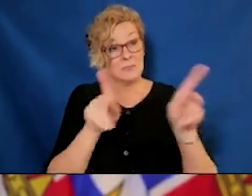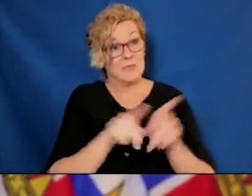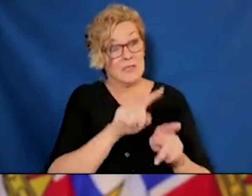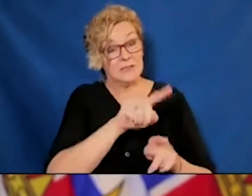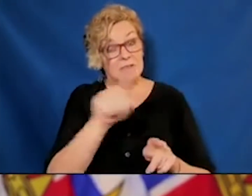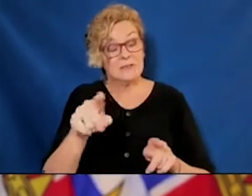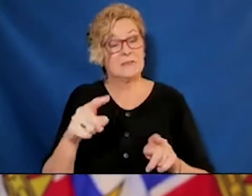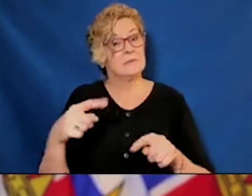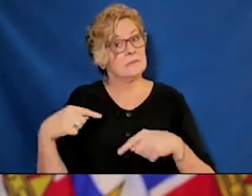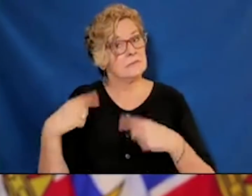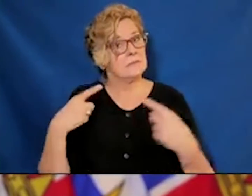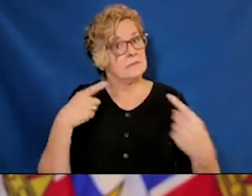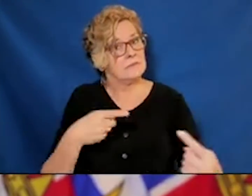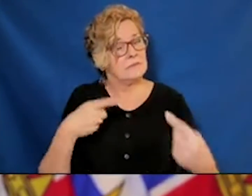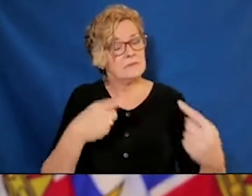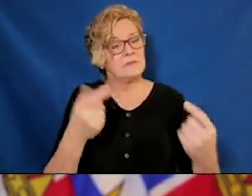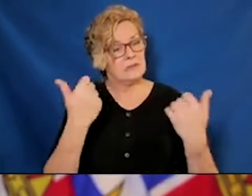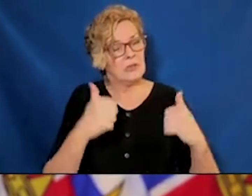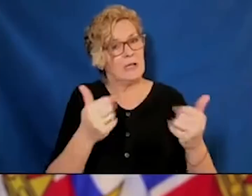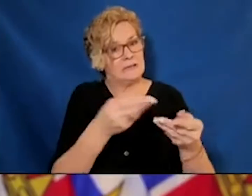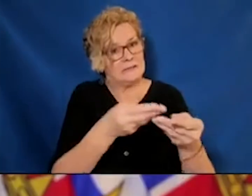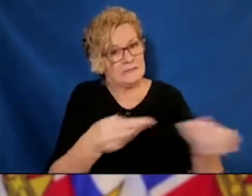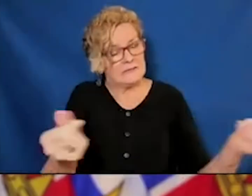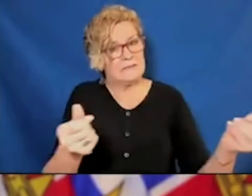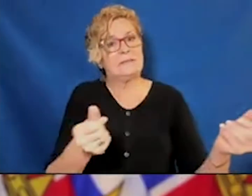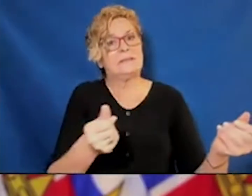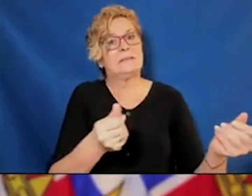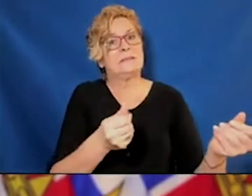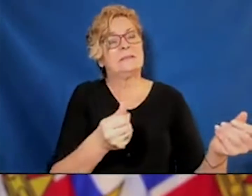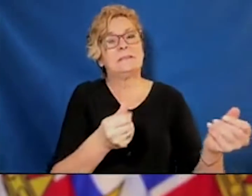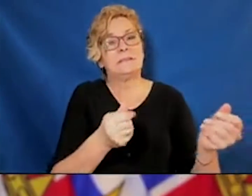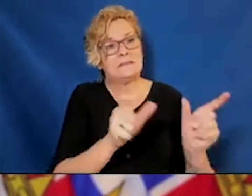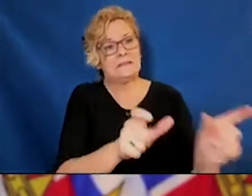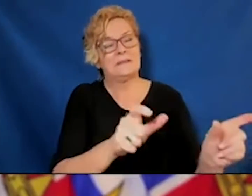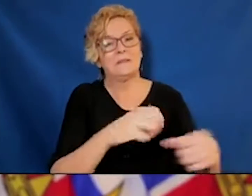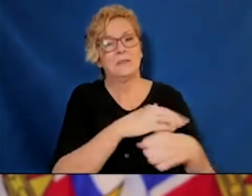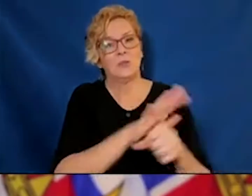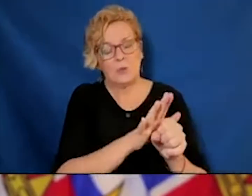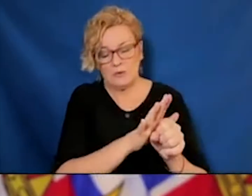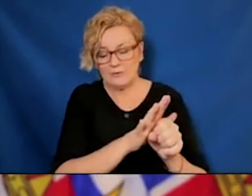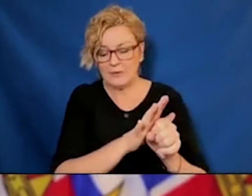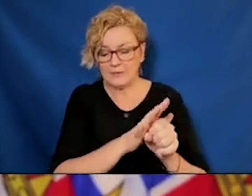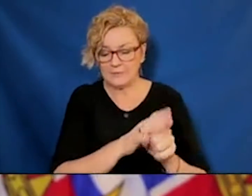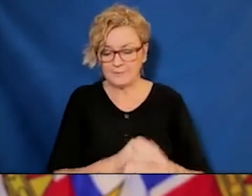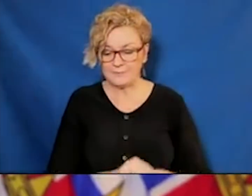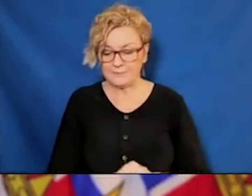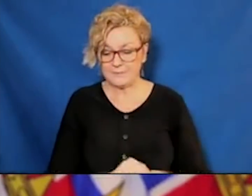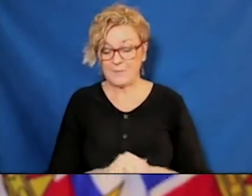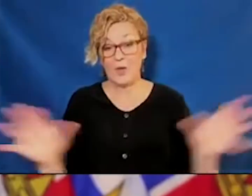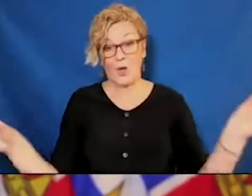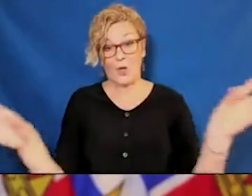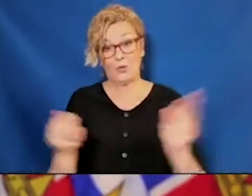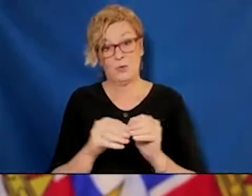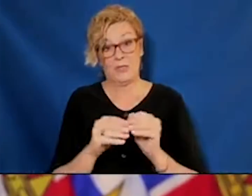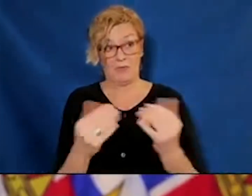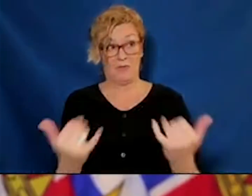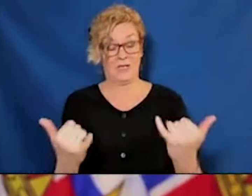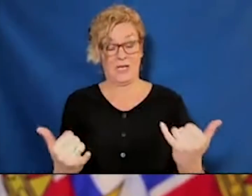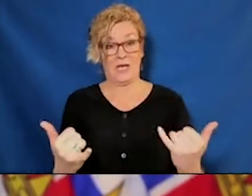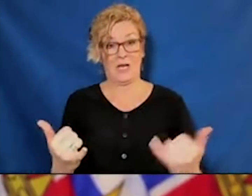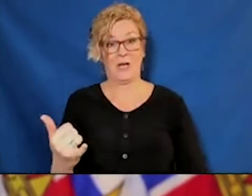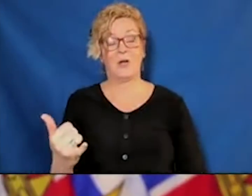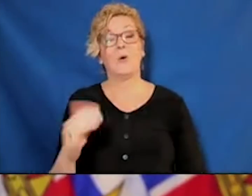in long-term care or assisted living and 10 in different acute care units, involving